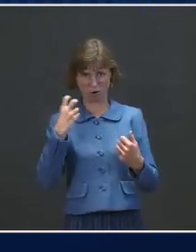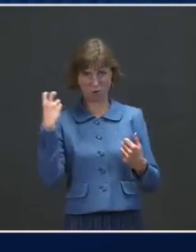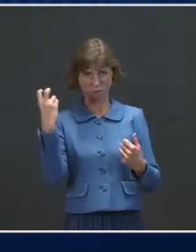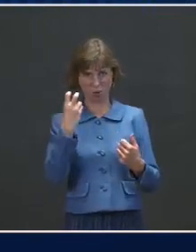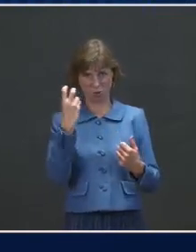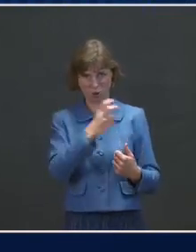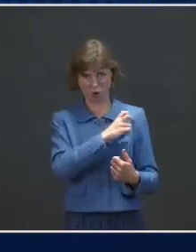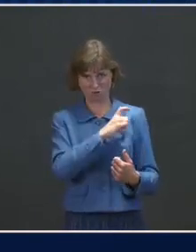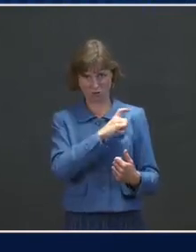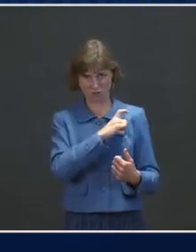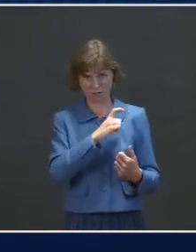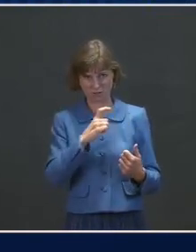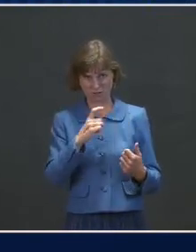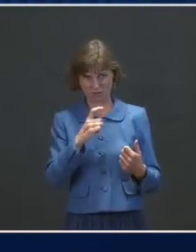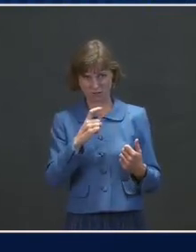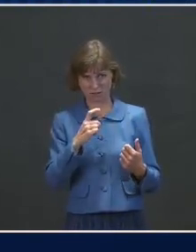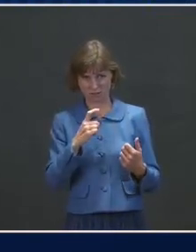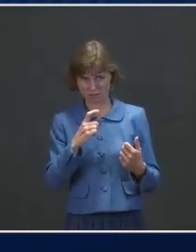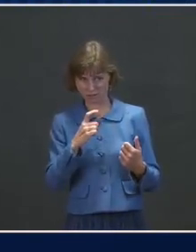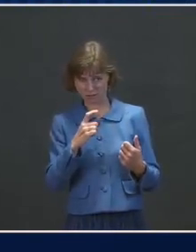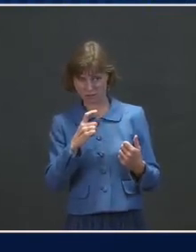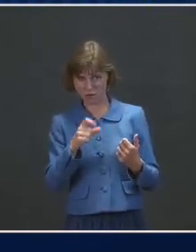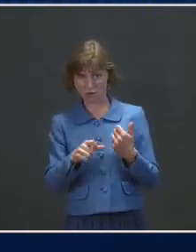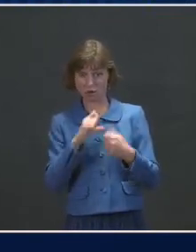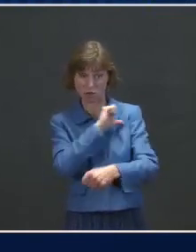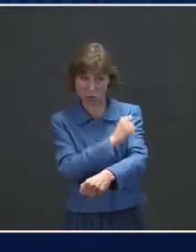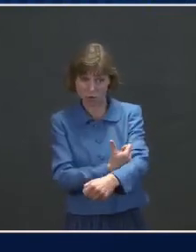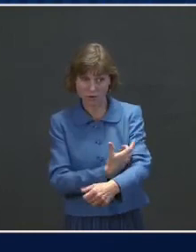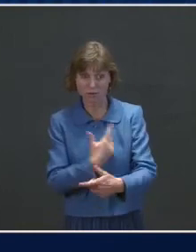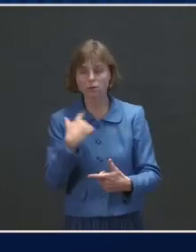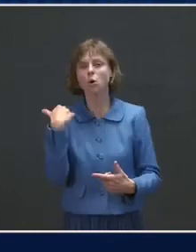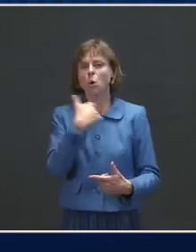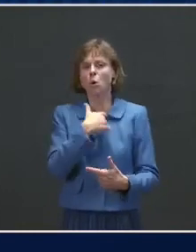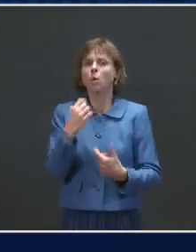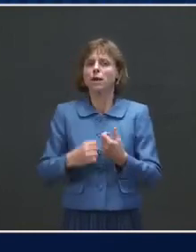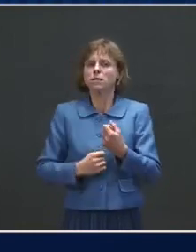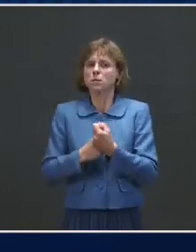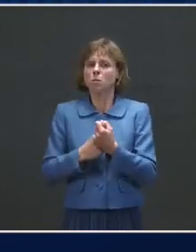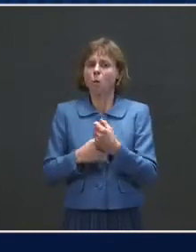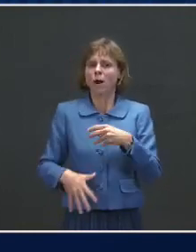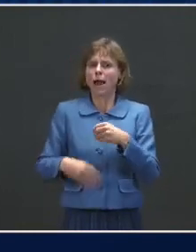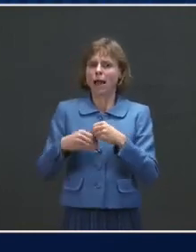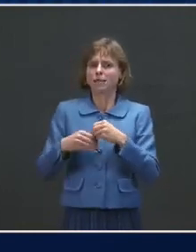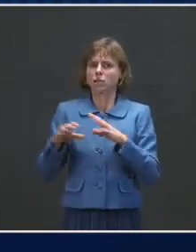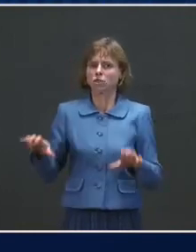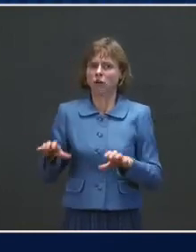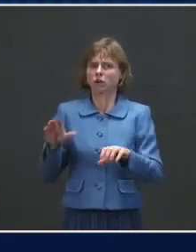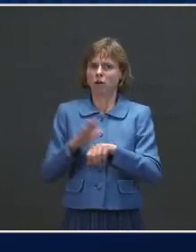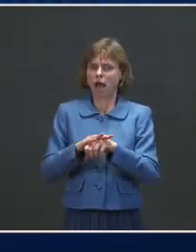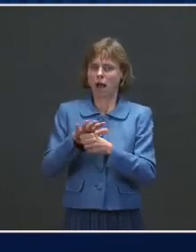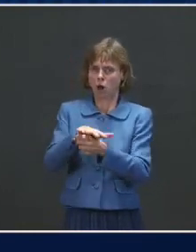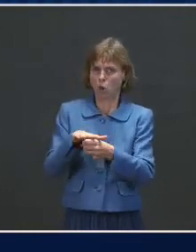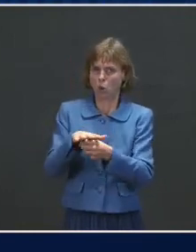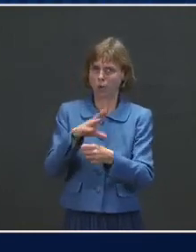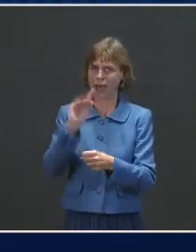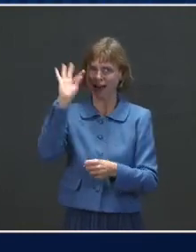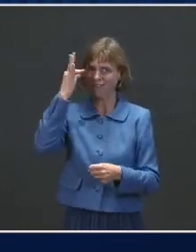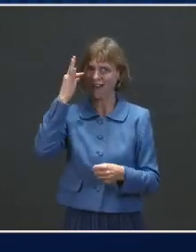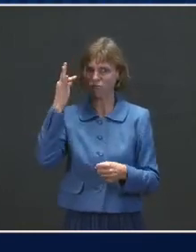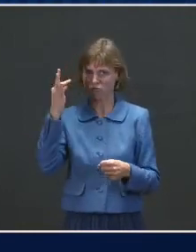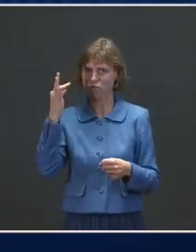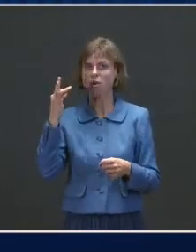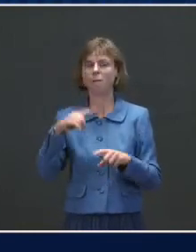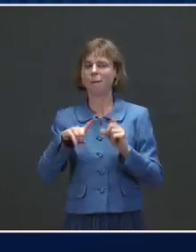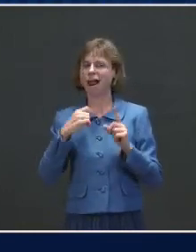I'd certainly defer to, we would support, of course, additional action on a local level, a federal level, but I would send you to DOJ or